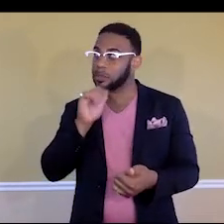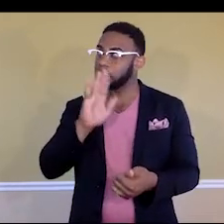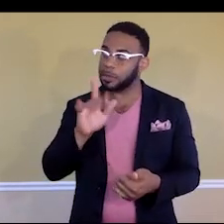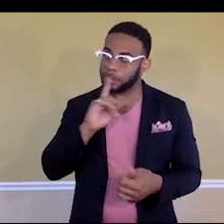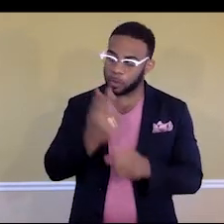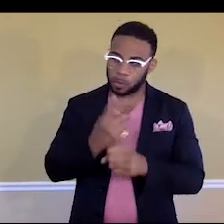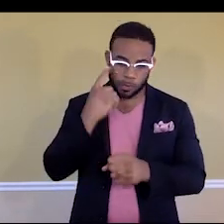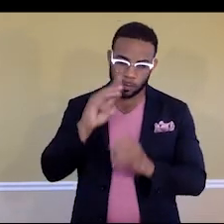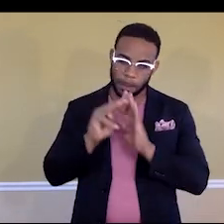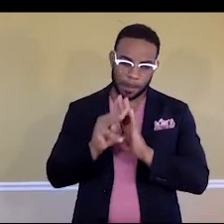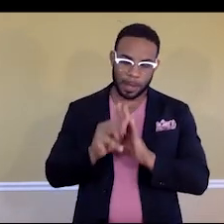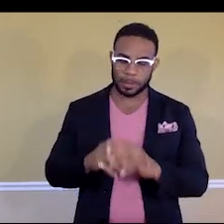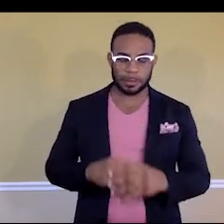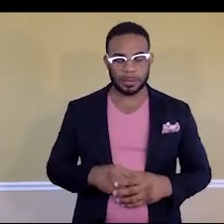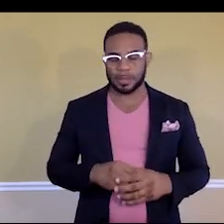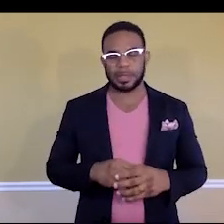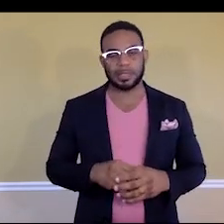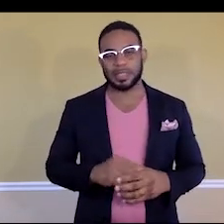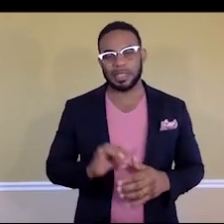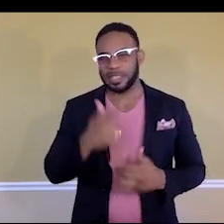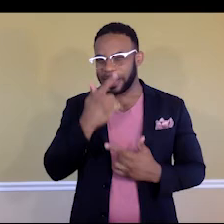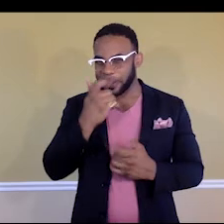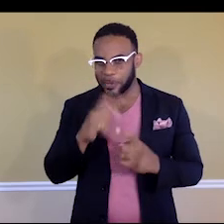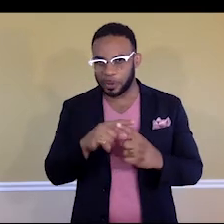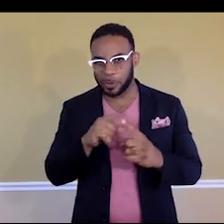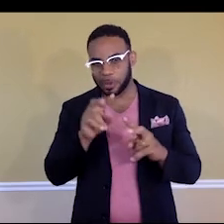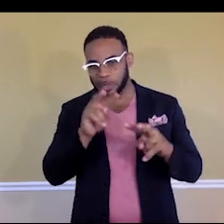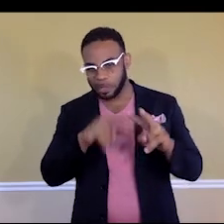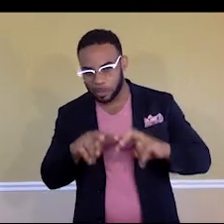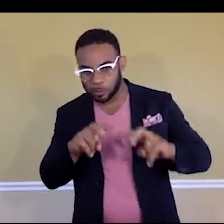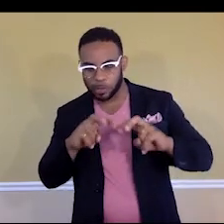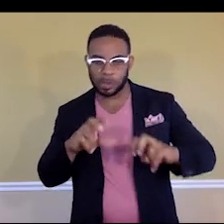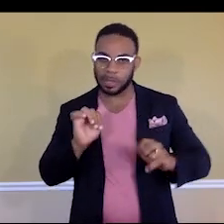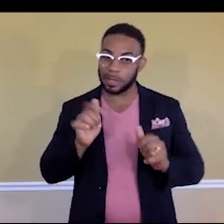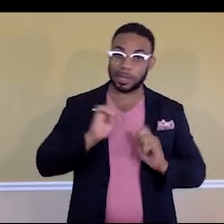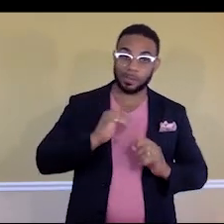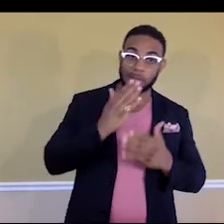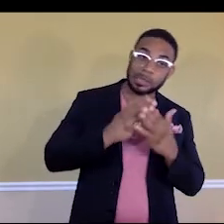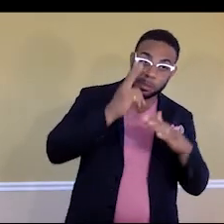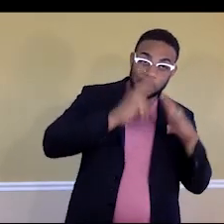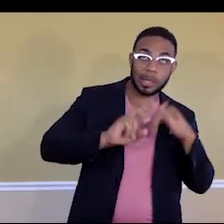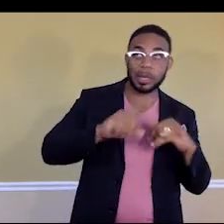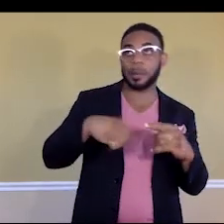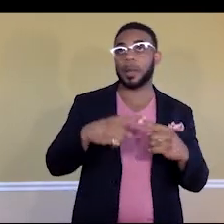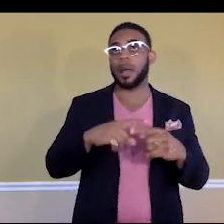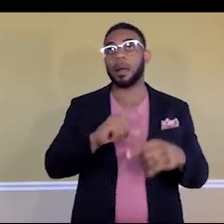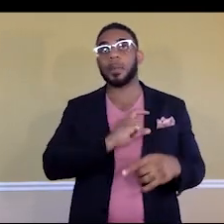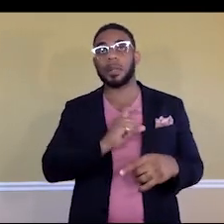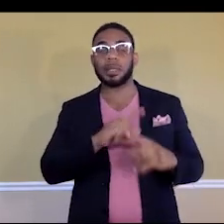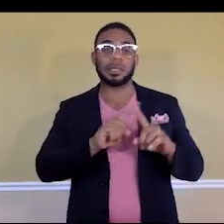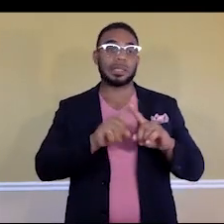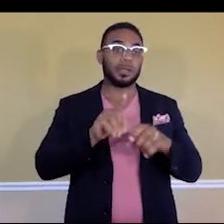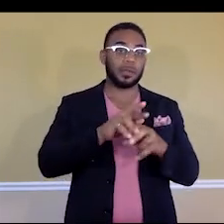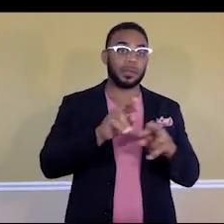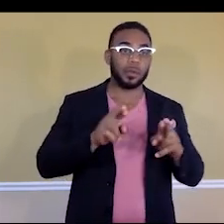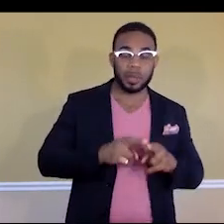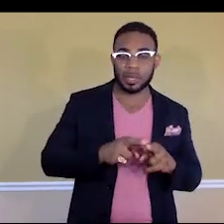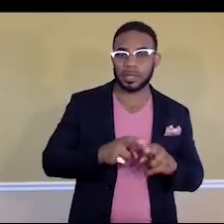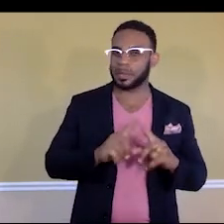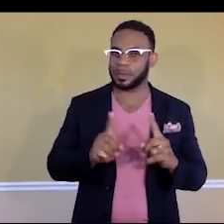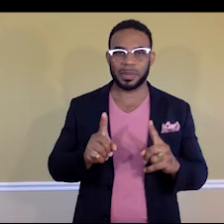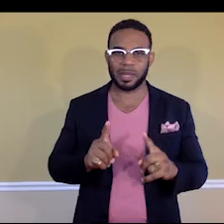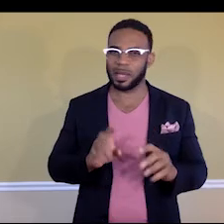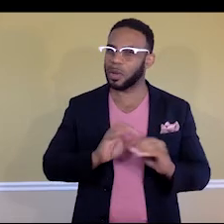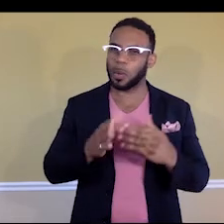never be used for modeling. It's interesting to explore. It can give us insights about policing in different regions,